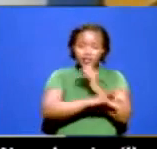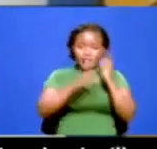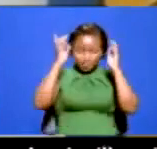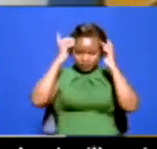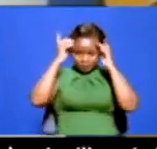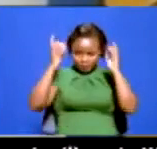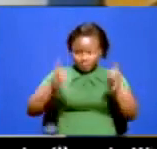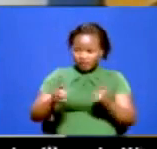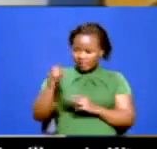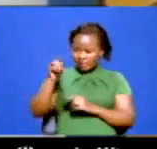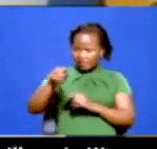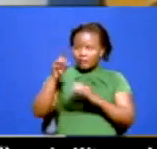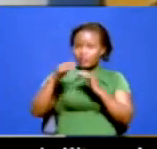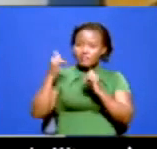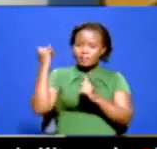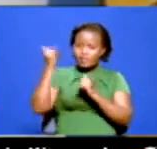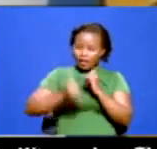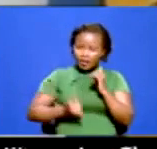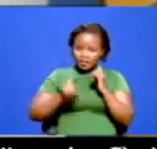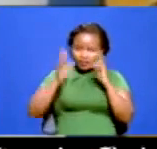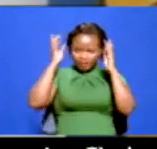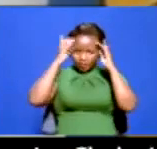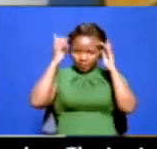instrument. Now, once you engage in it,